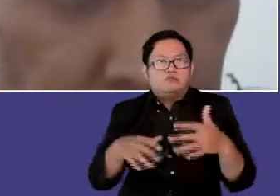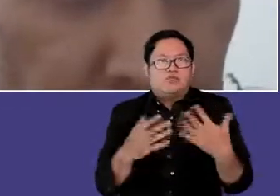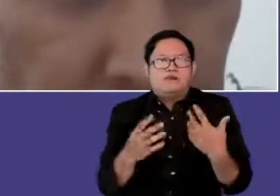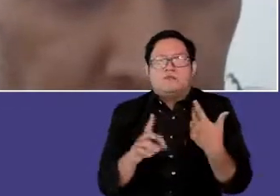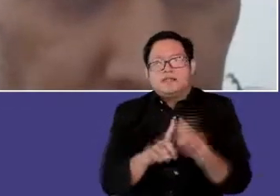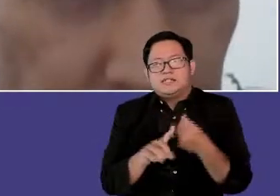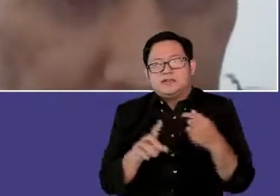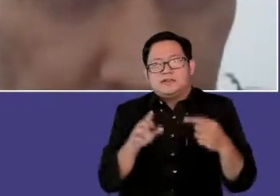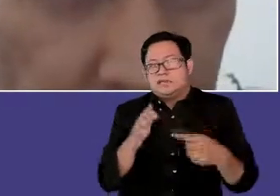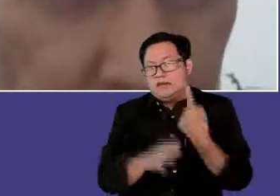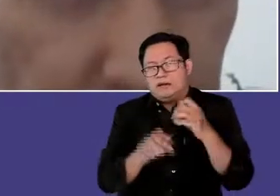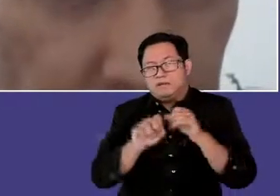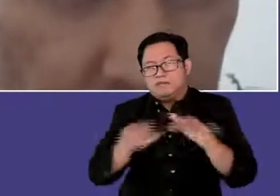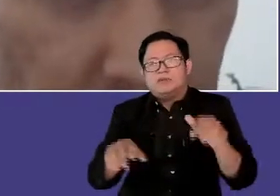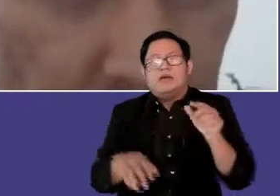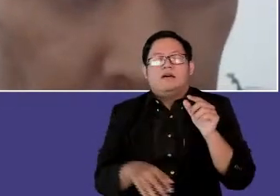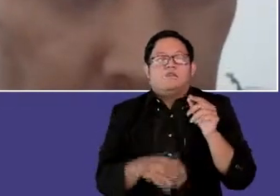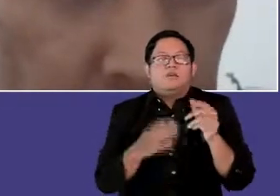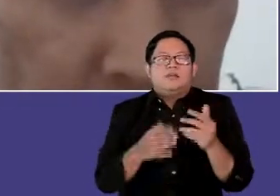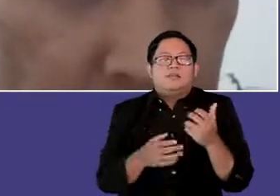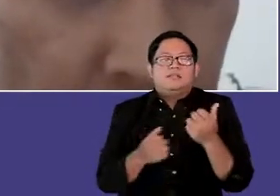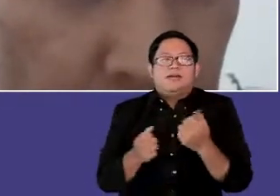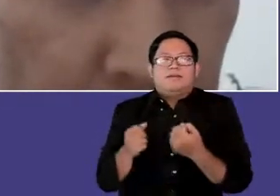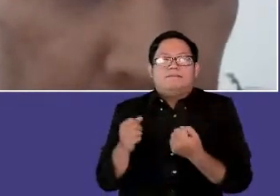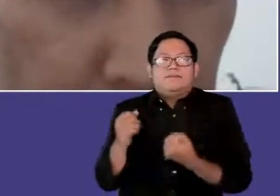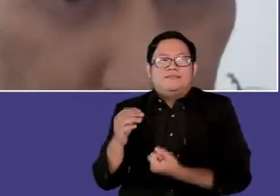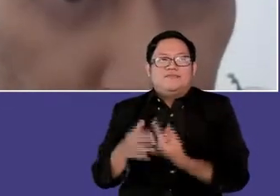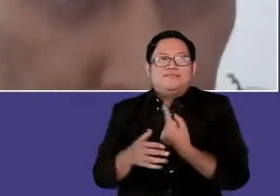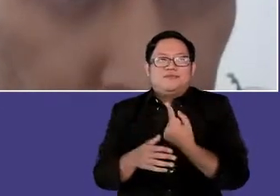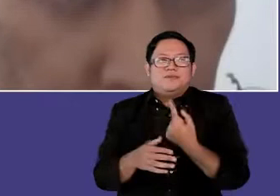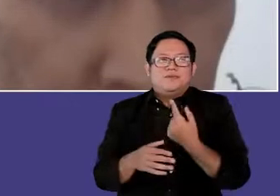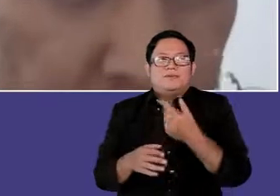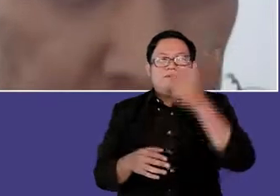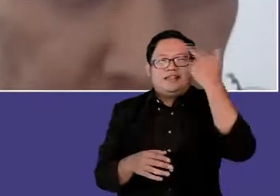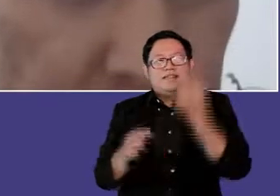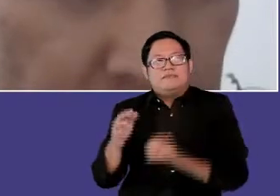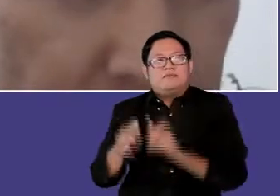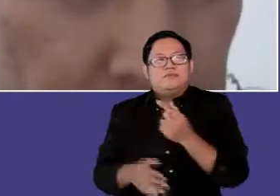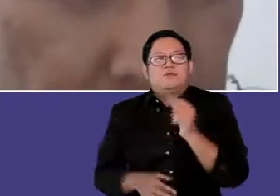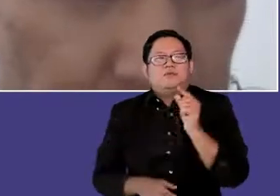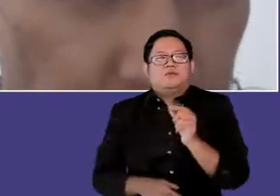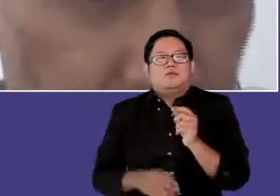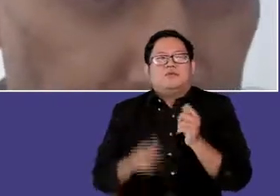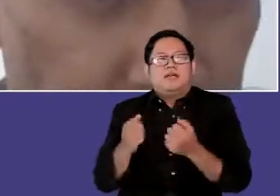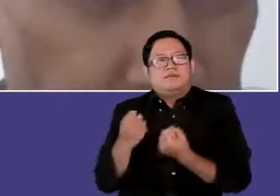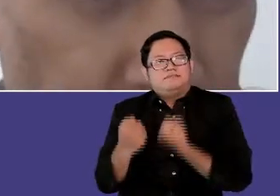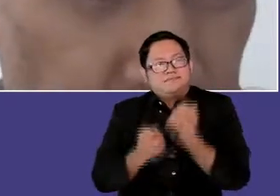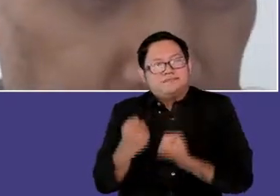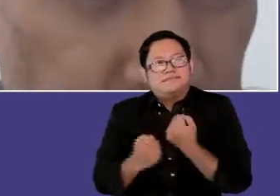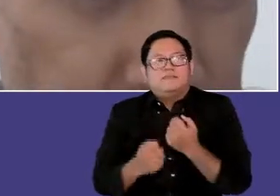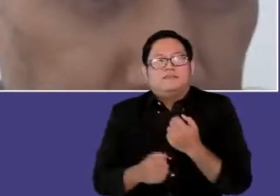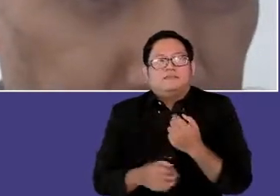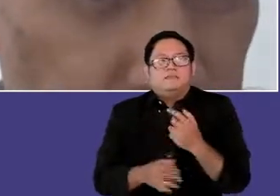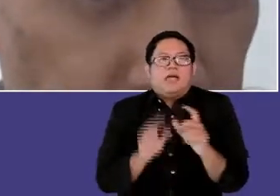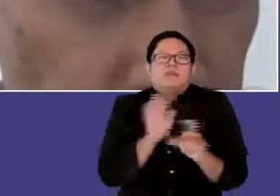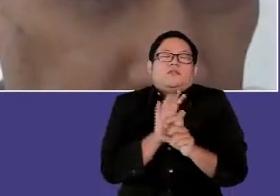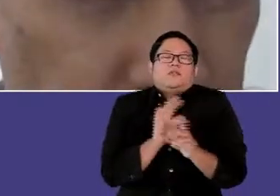that would trigger the government to start allowing tourists to come in? Let's say if we